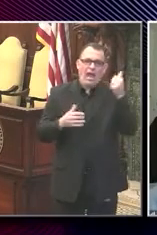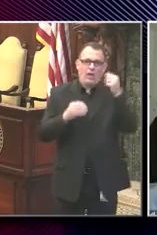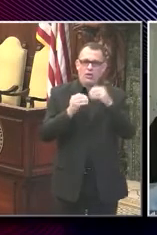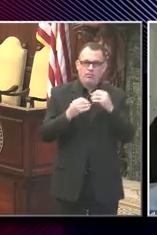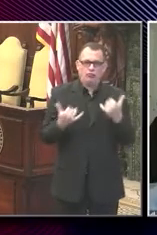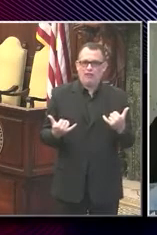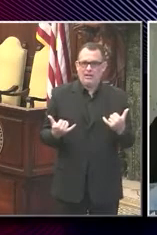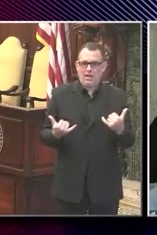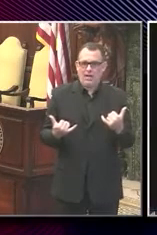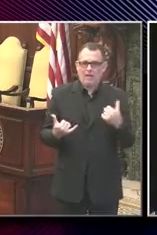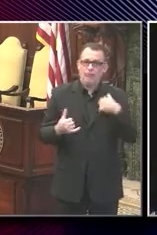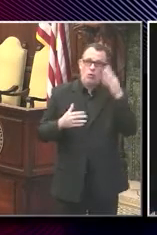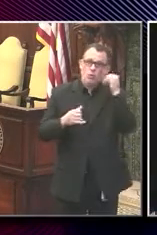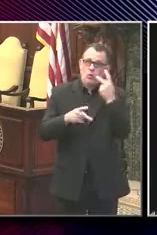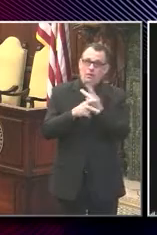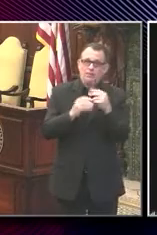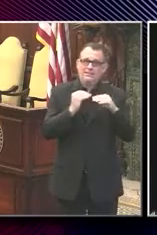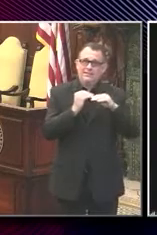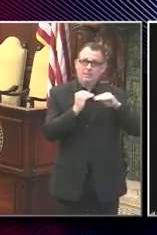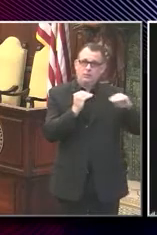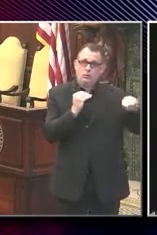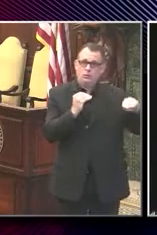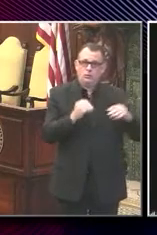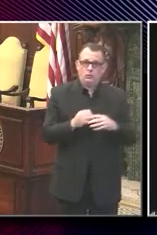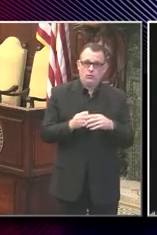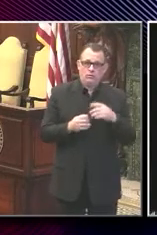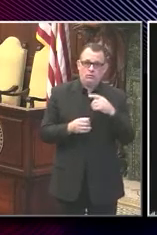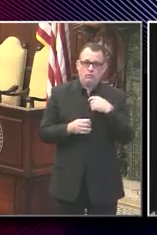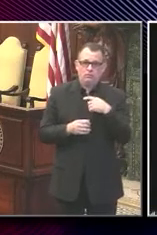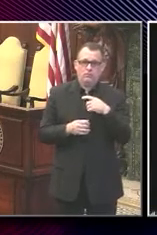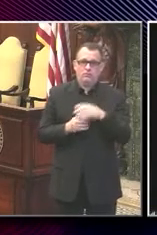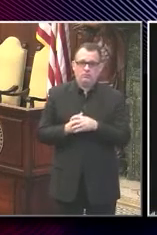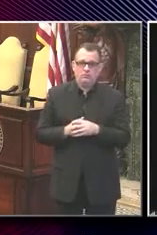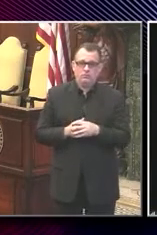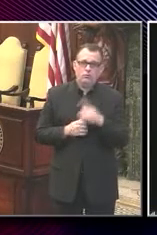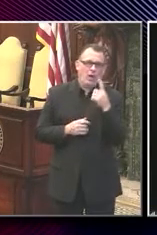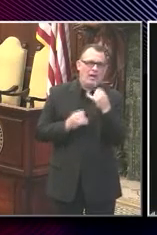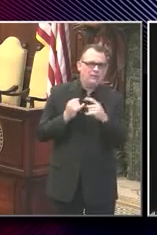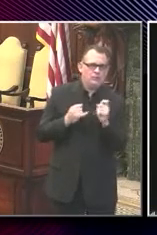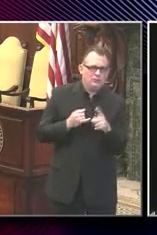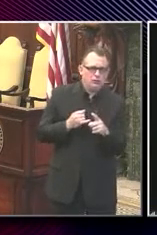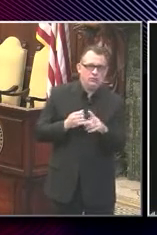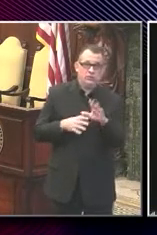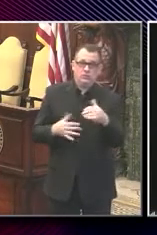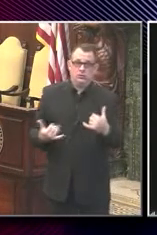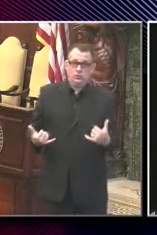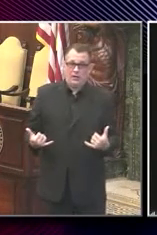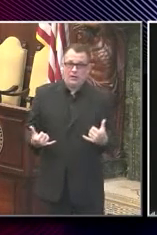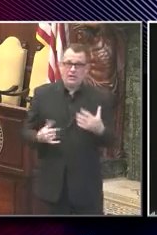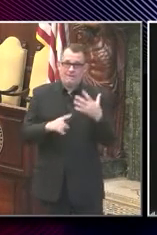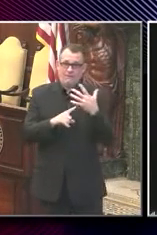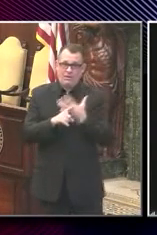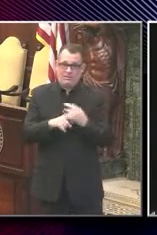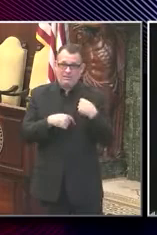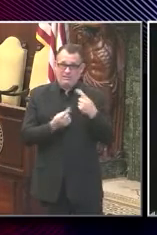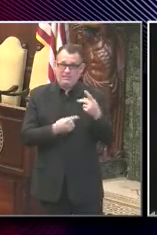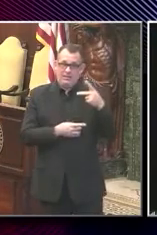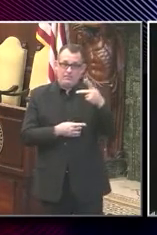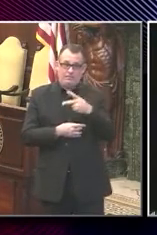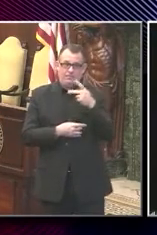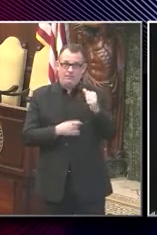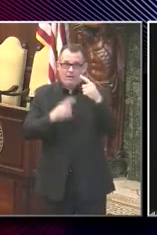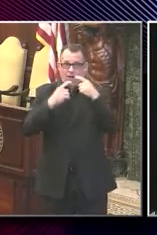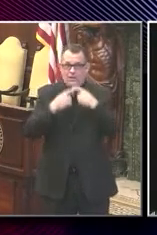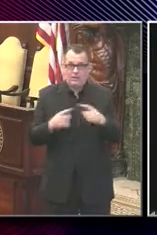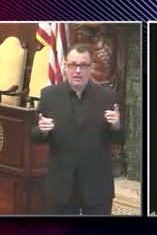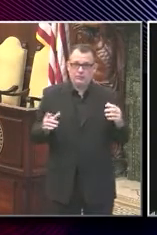way. Okay, and one last question. Today marks 5 months since Pennsylvania announced its first